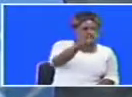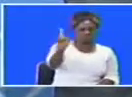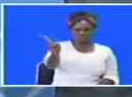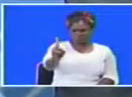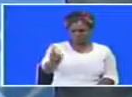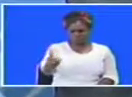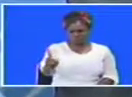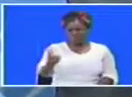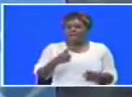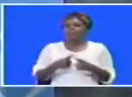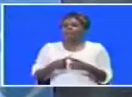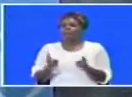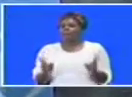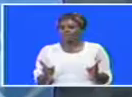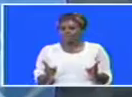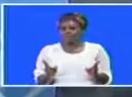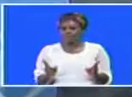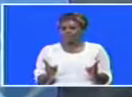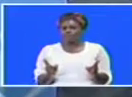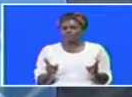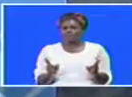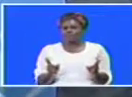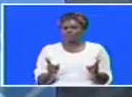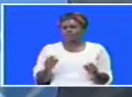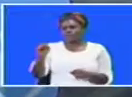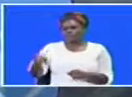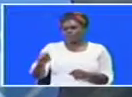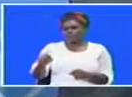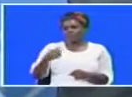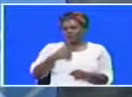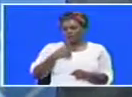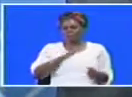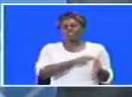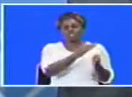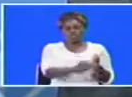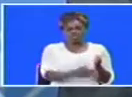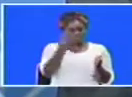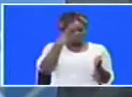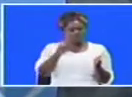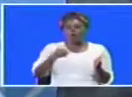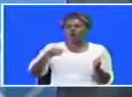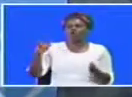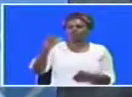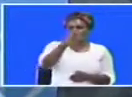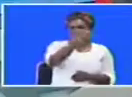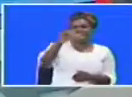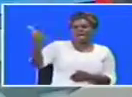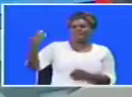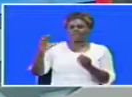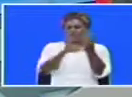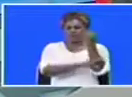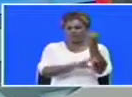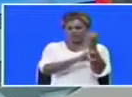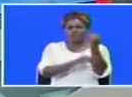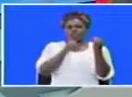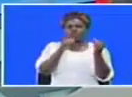for treatment. Yeah. But where we have gaps, yes, indeed, we do have a foreign treatment package. Okay, and realizing